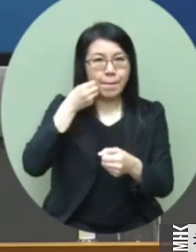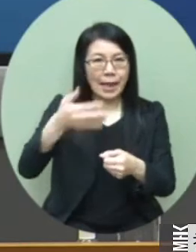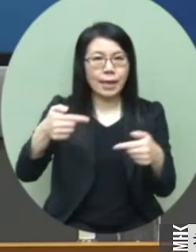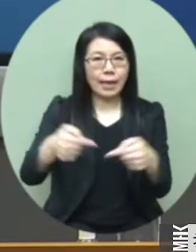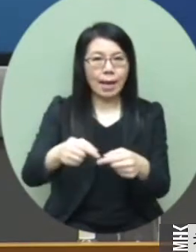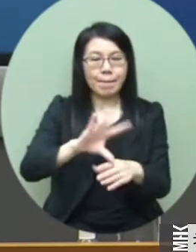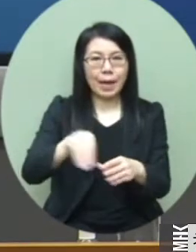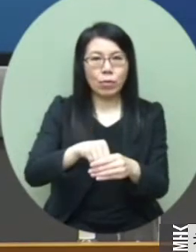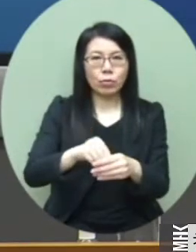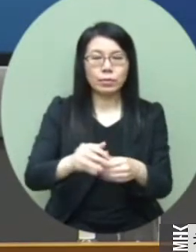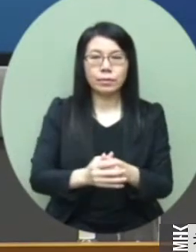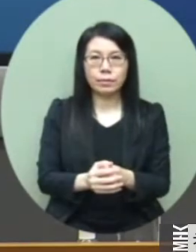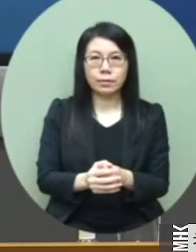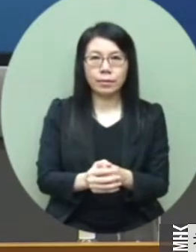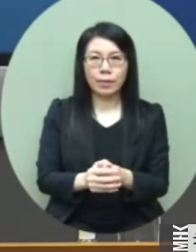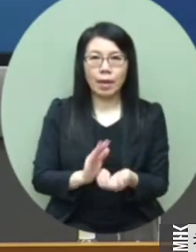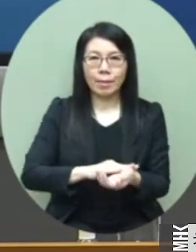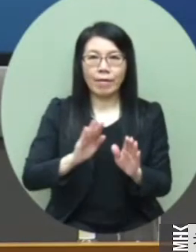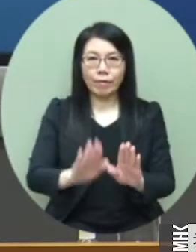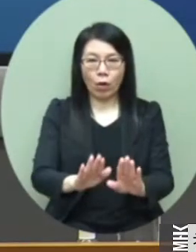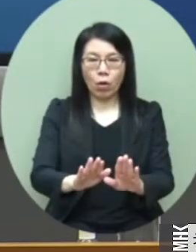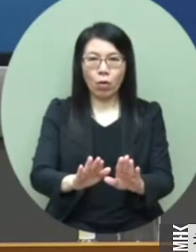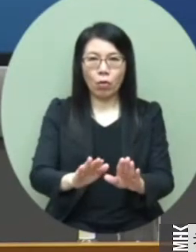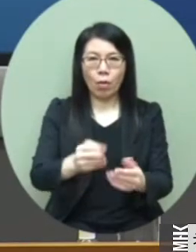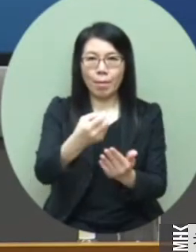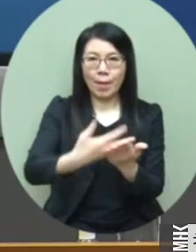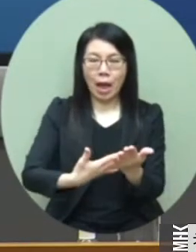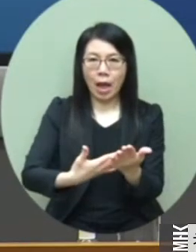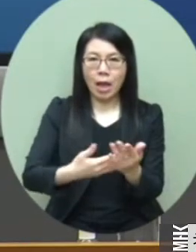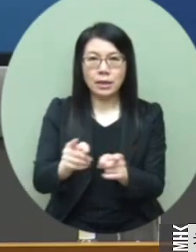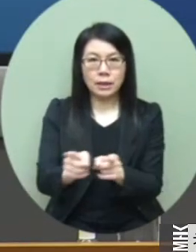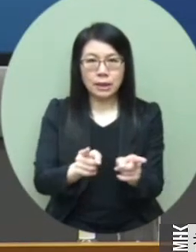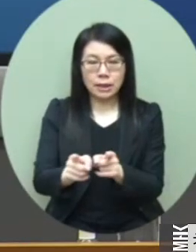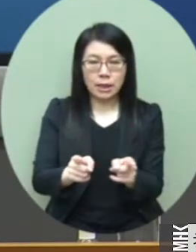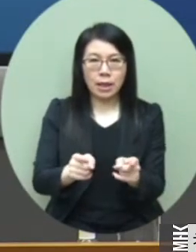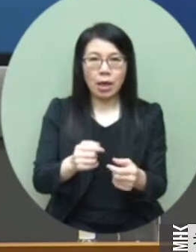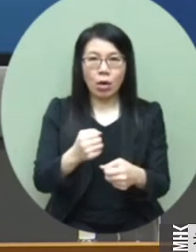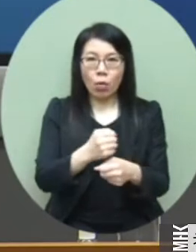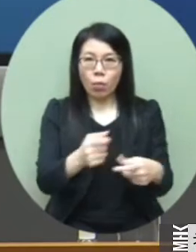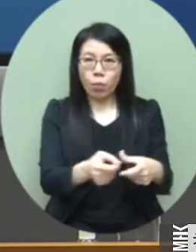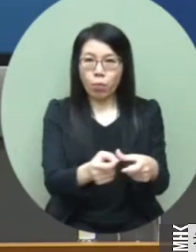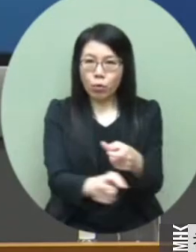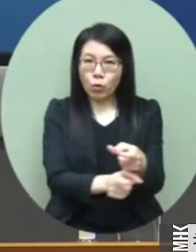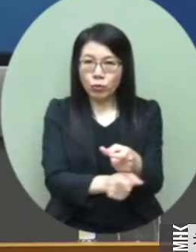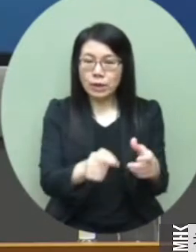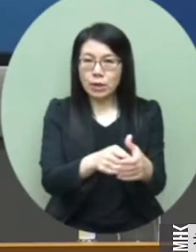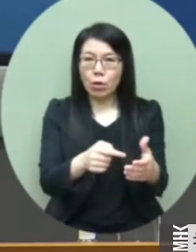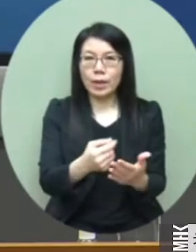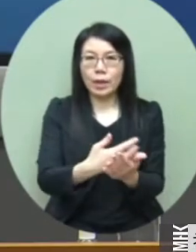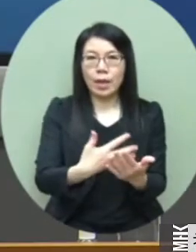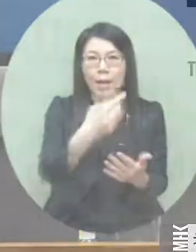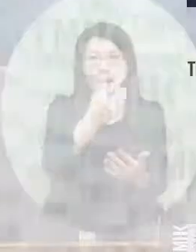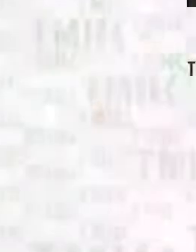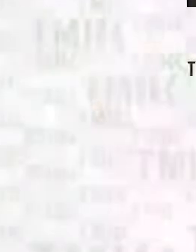next Thursday, we will start with the first phase of relaxation, and they